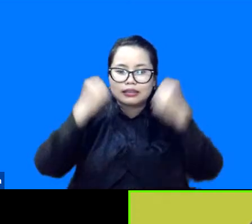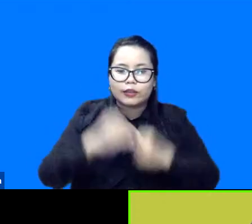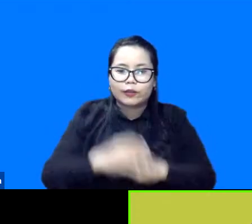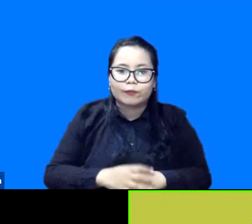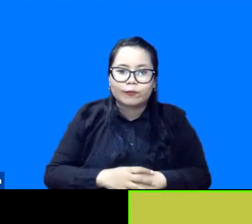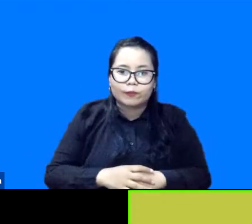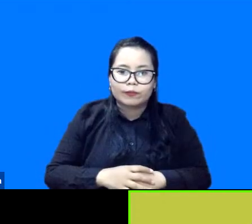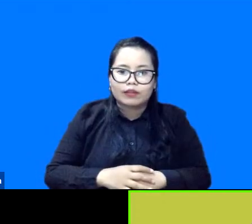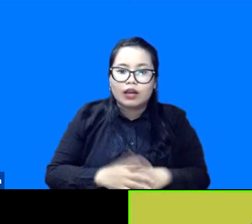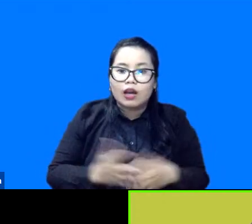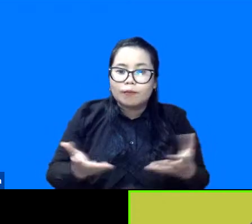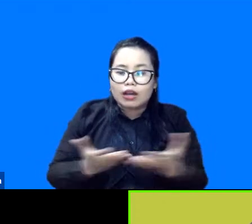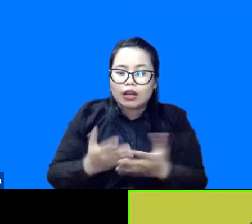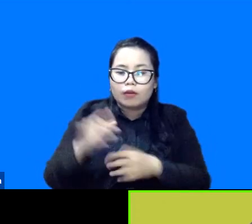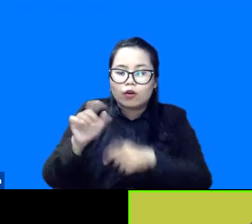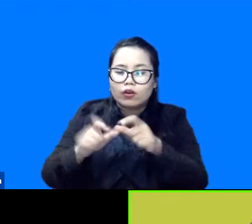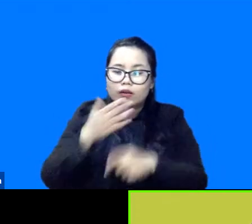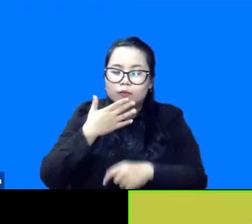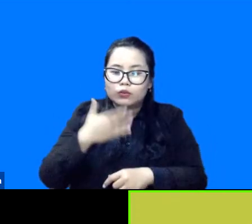main